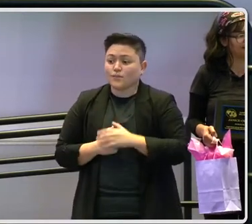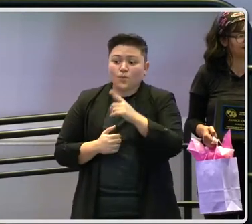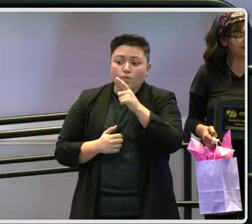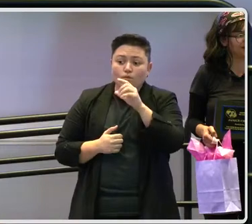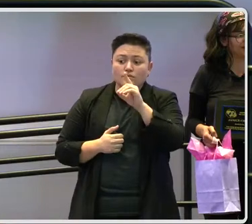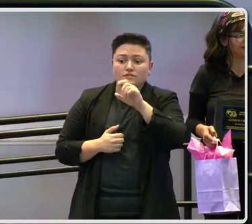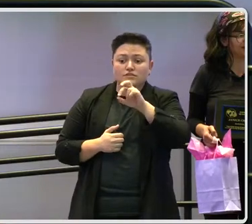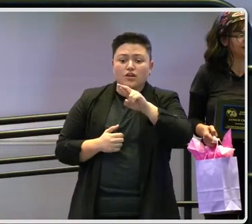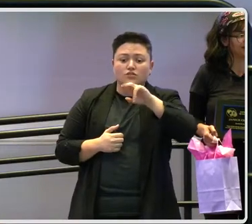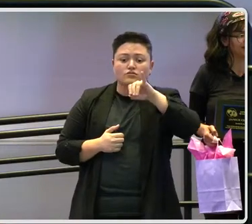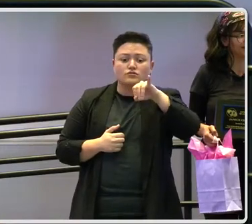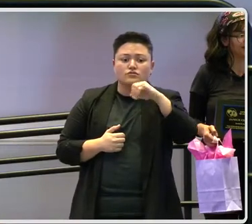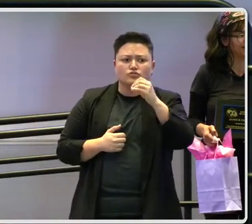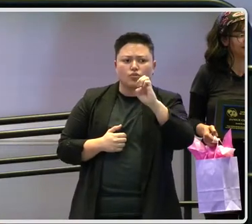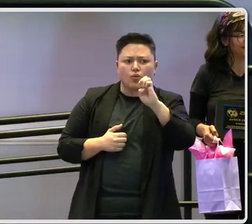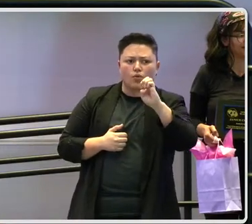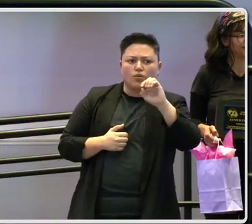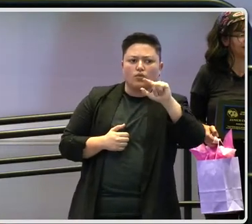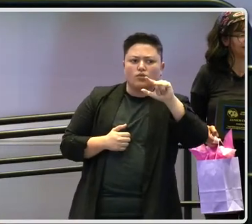Joe Lewis.